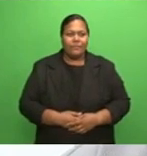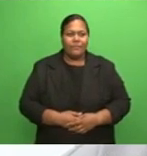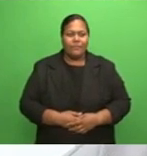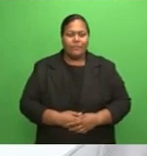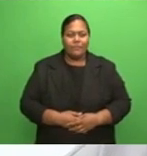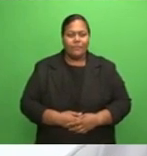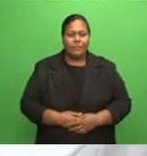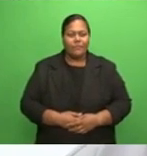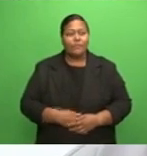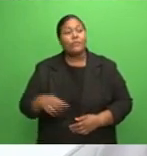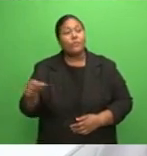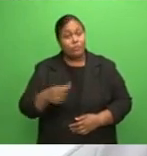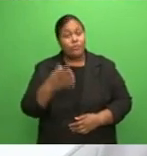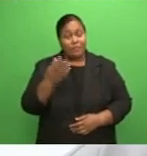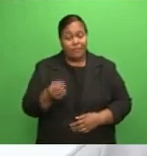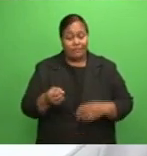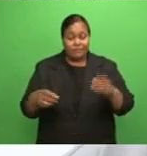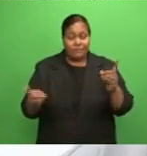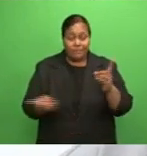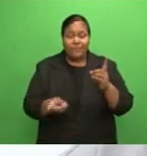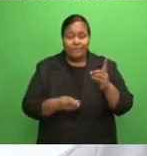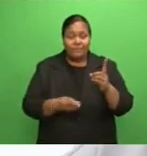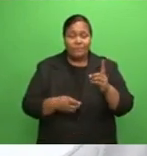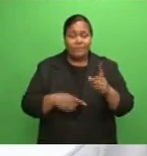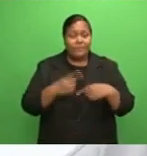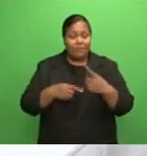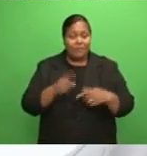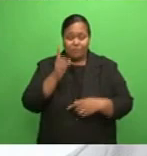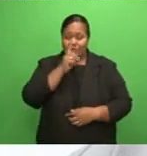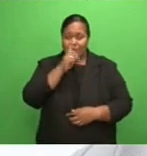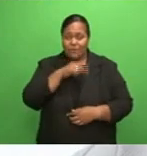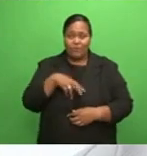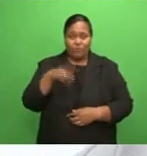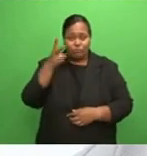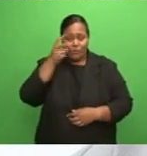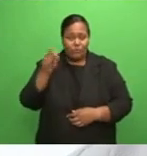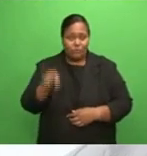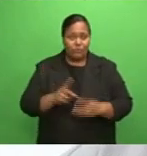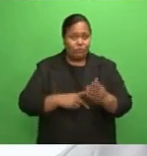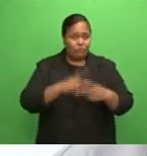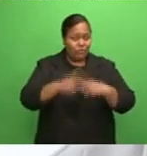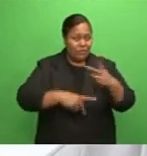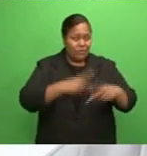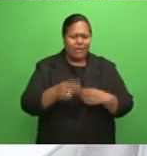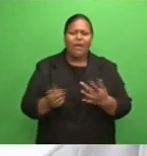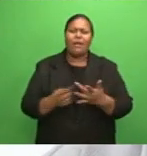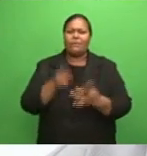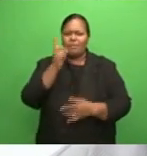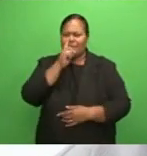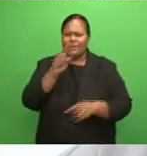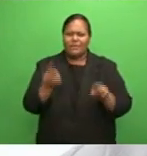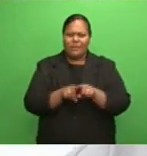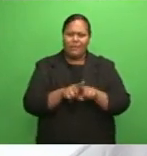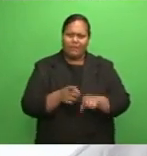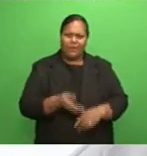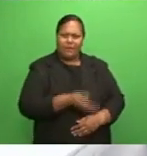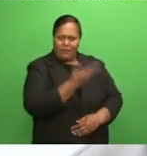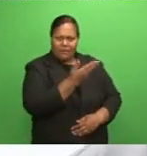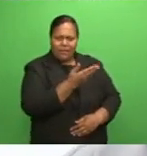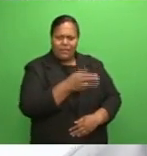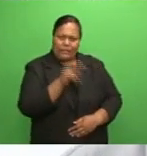There should be heavy penalty given to those who cheat the process, because there are other people like us who deserve to get the assistance.